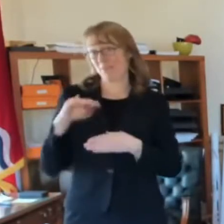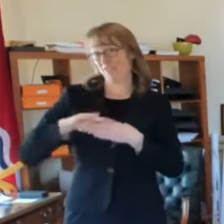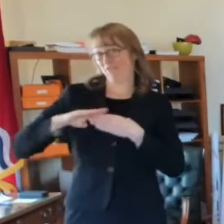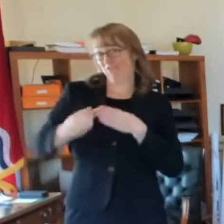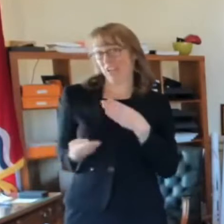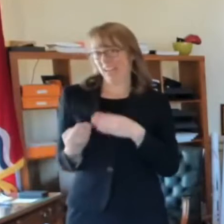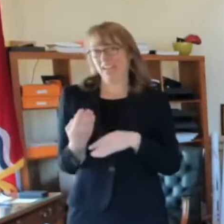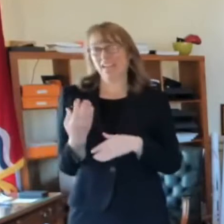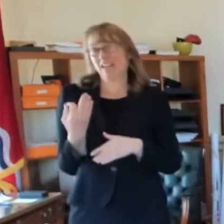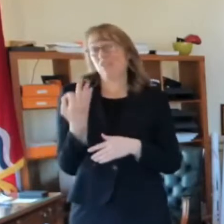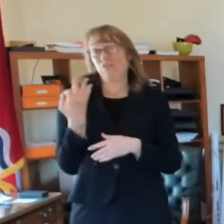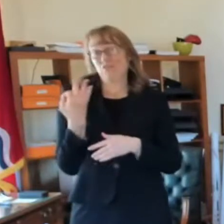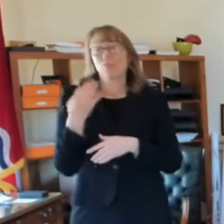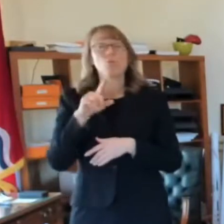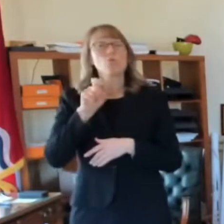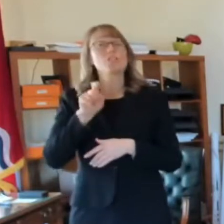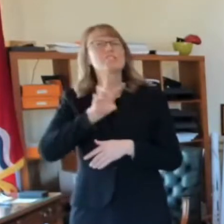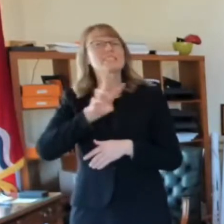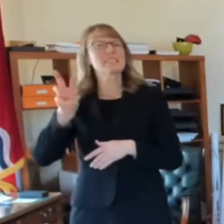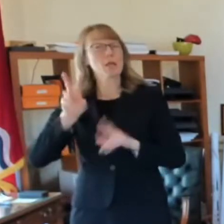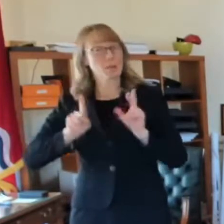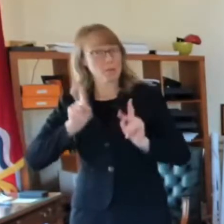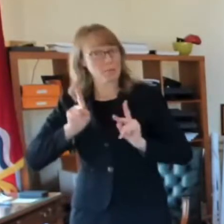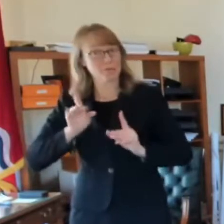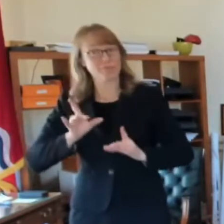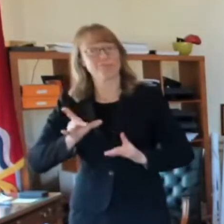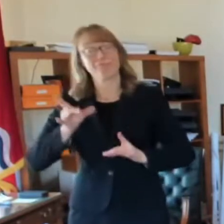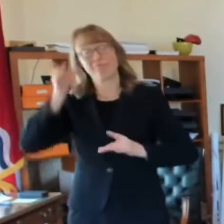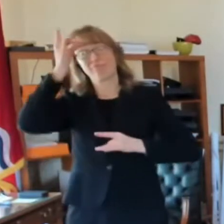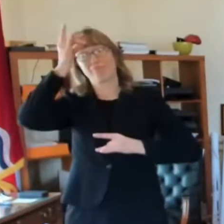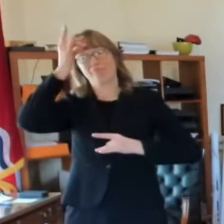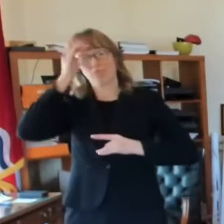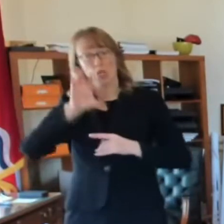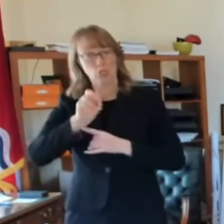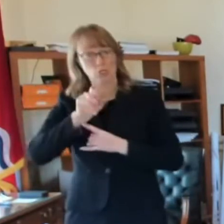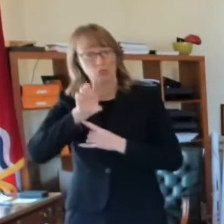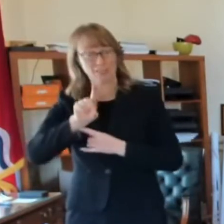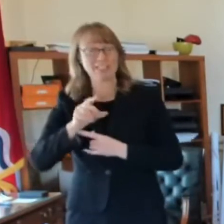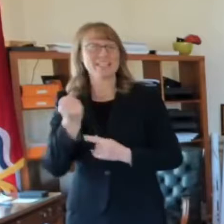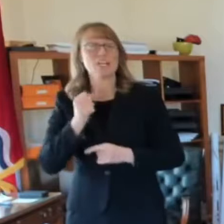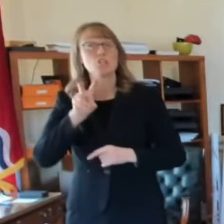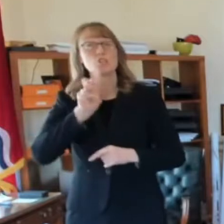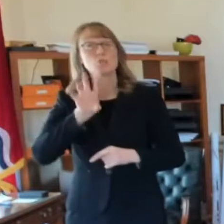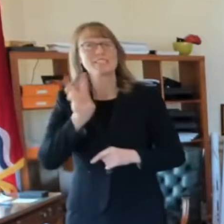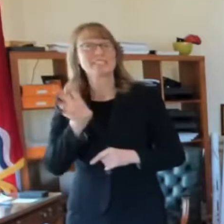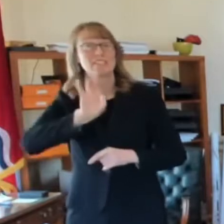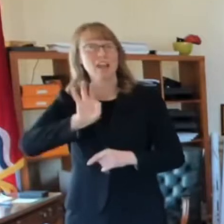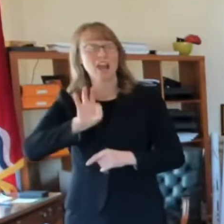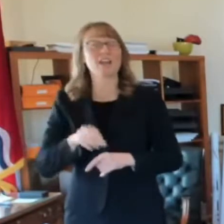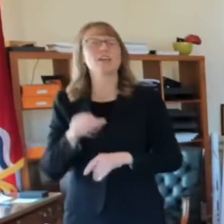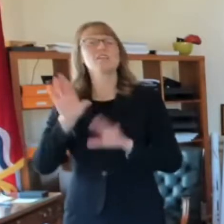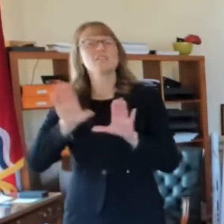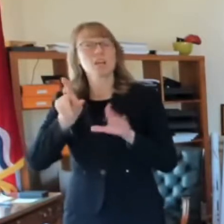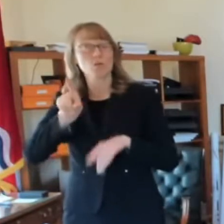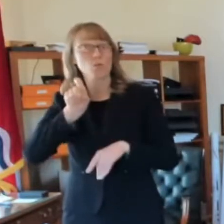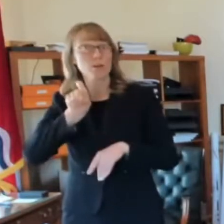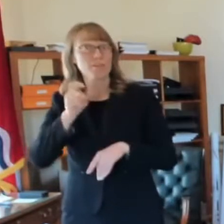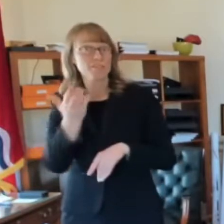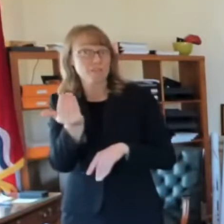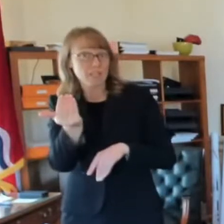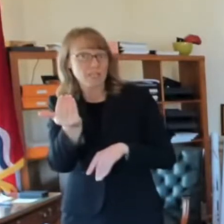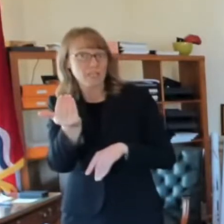reported 166 cases. On Saturday, 269. On Sunday, 115.